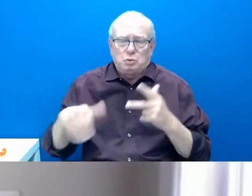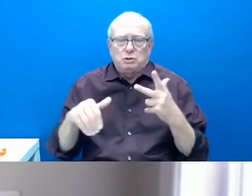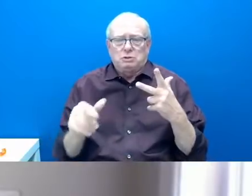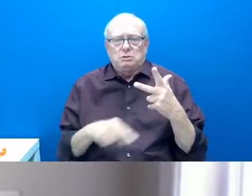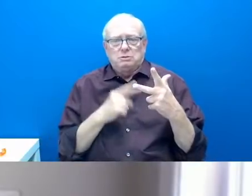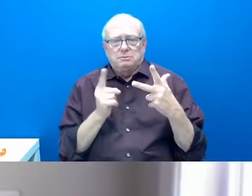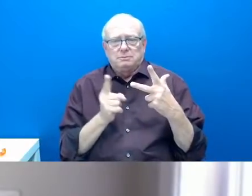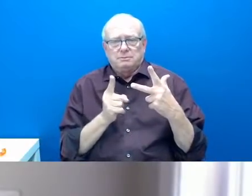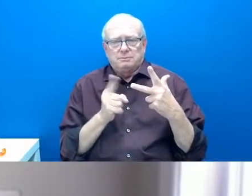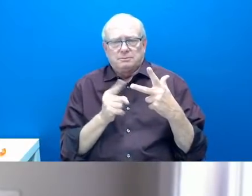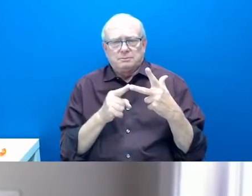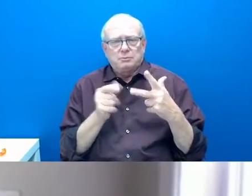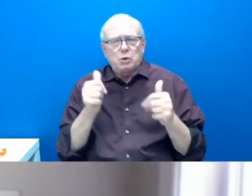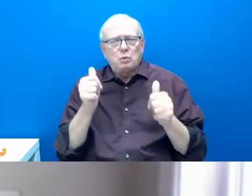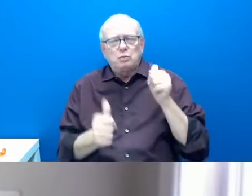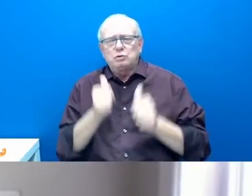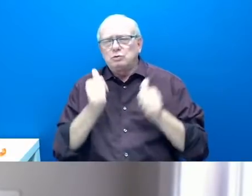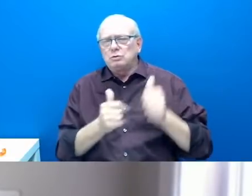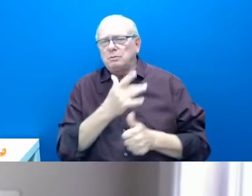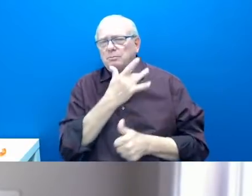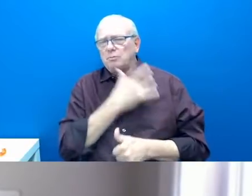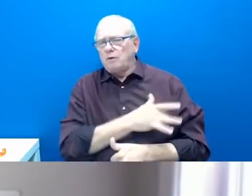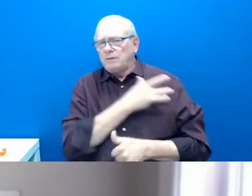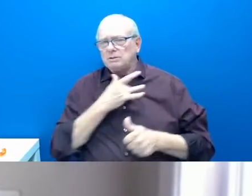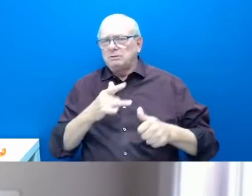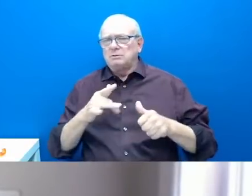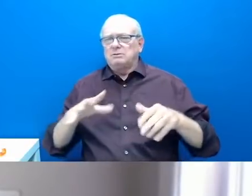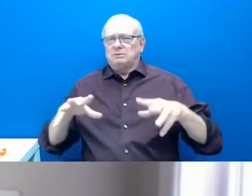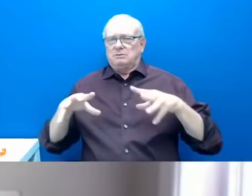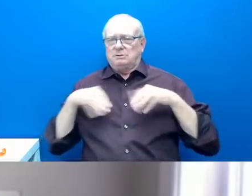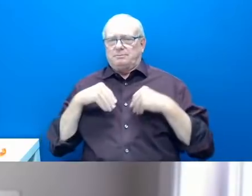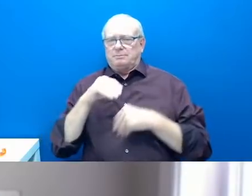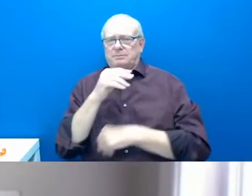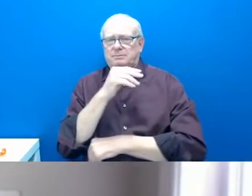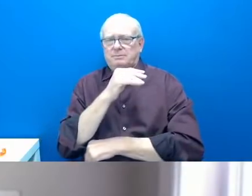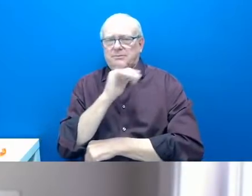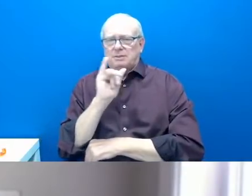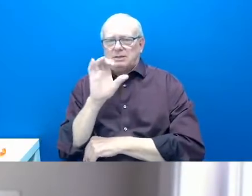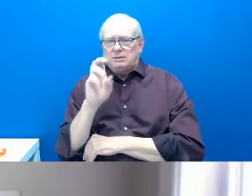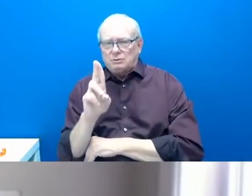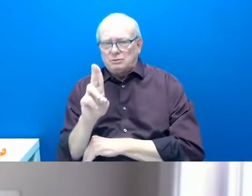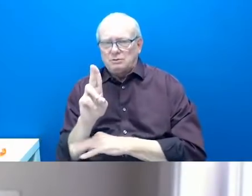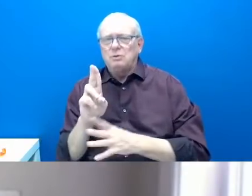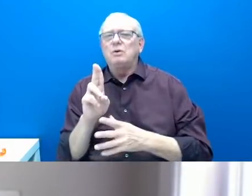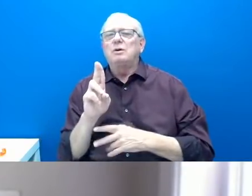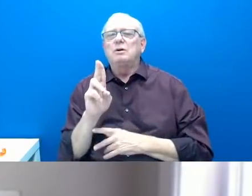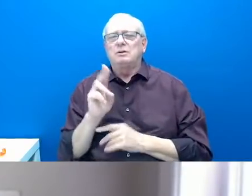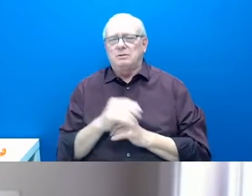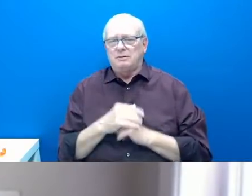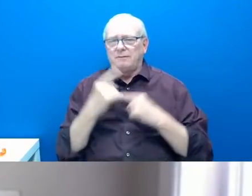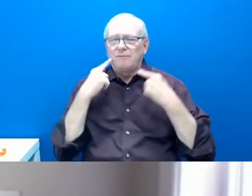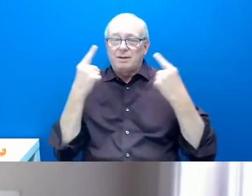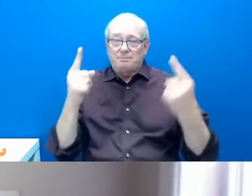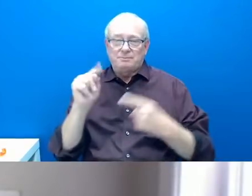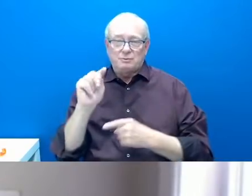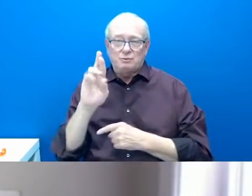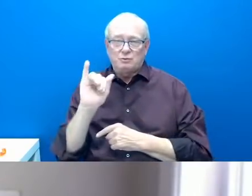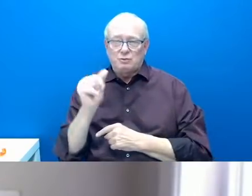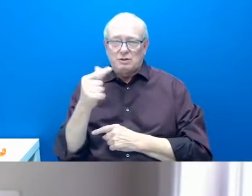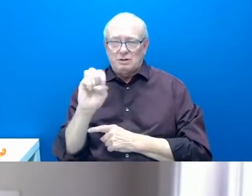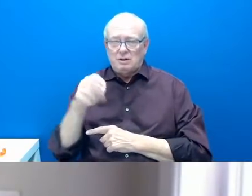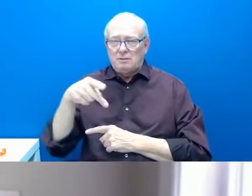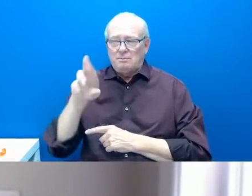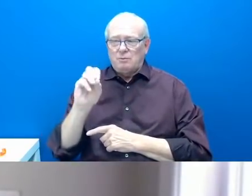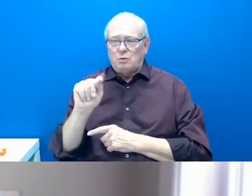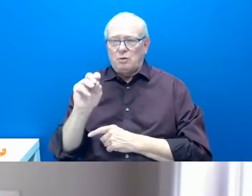limit which patients get access to the ICU. And so this is the infamous triage protocol, which Dr.